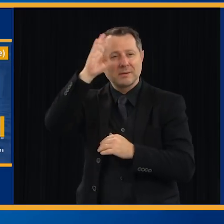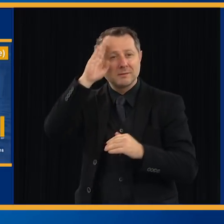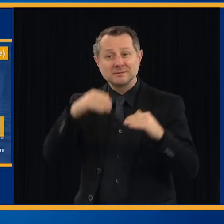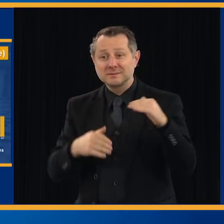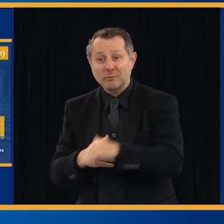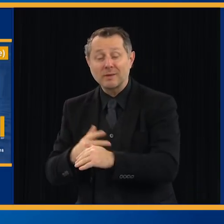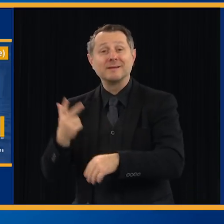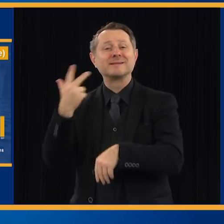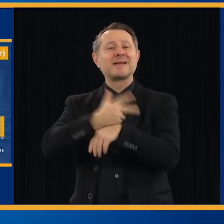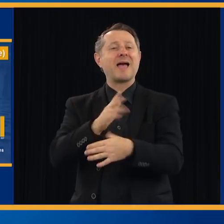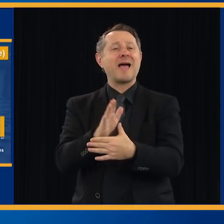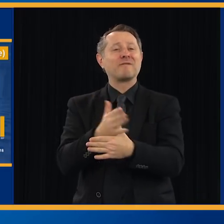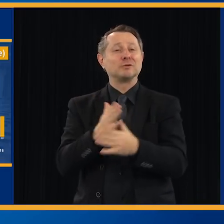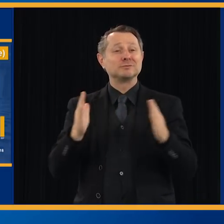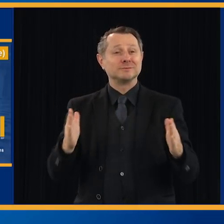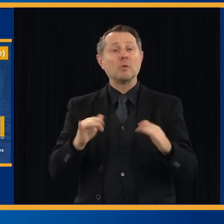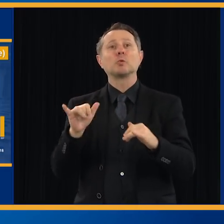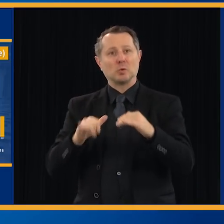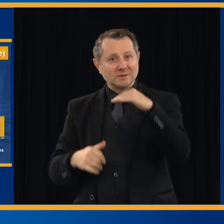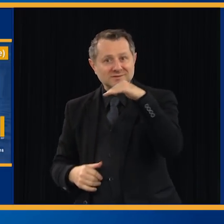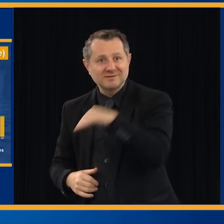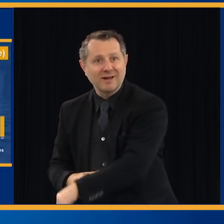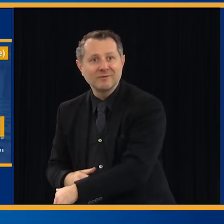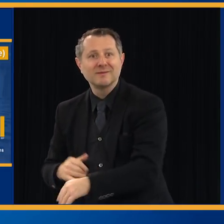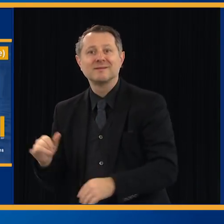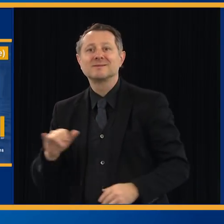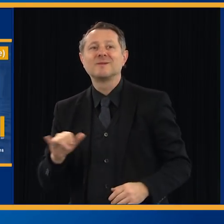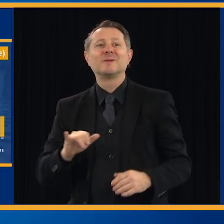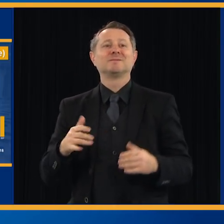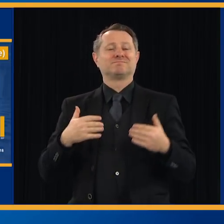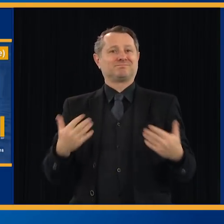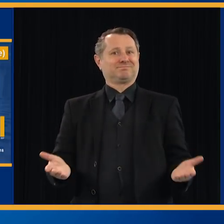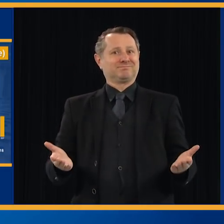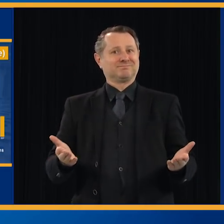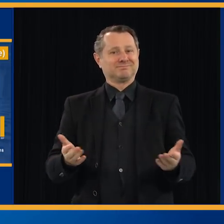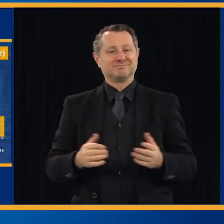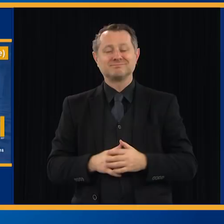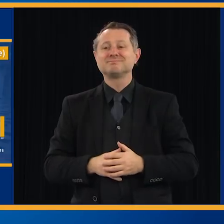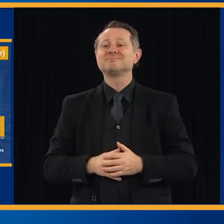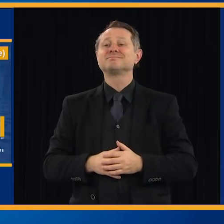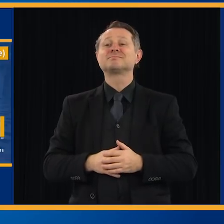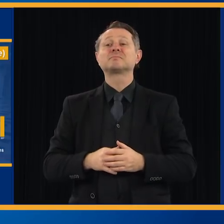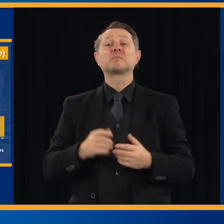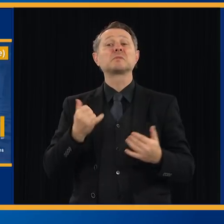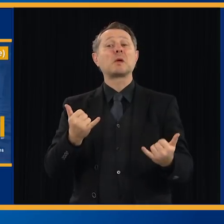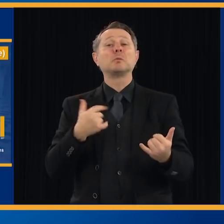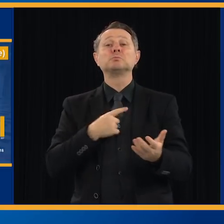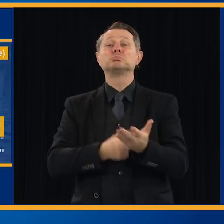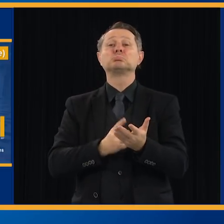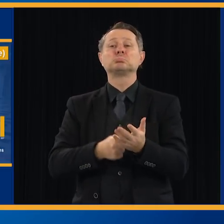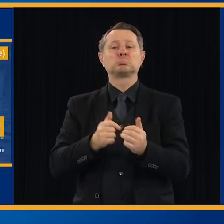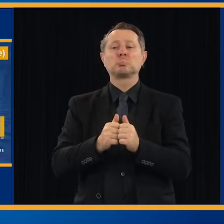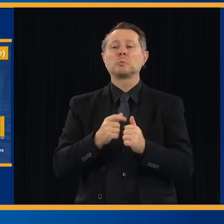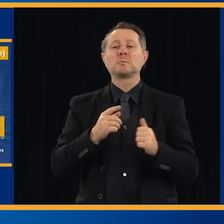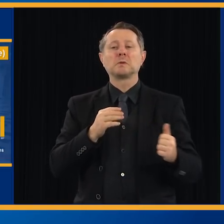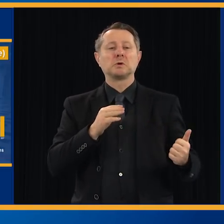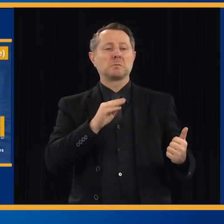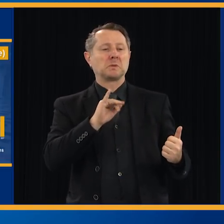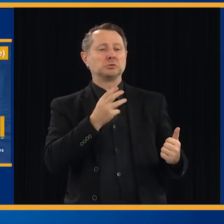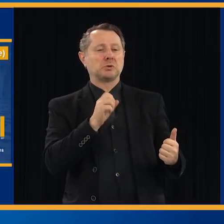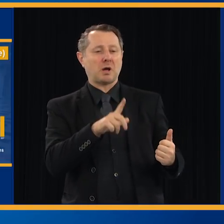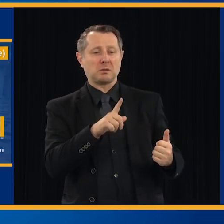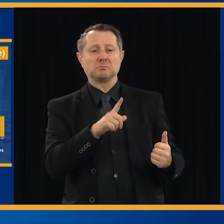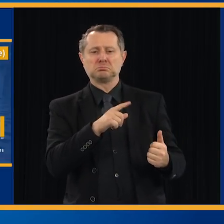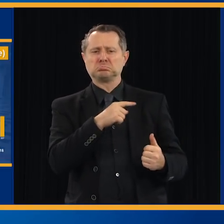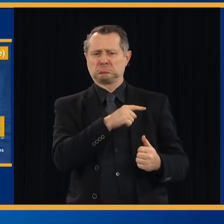3-day average of the hospitalization rate is down. I was speaking to Michael, and that's what he's seeing in